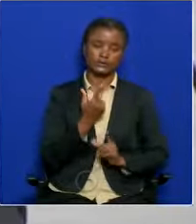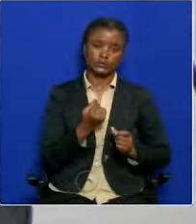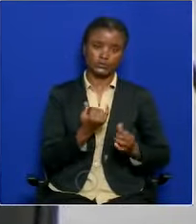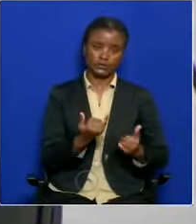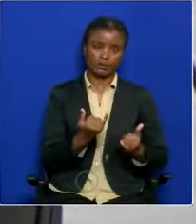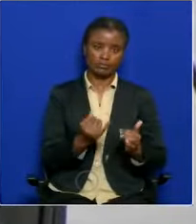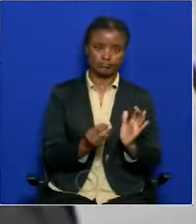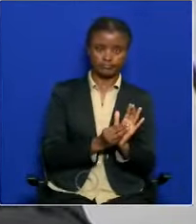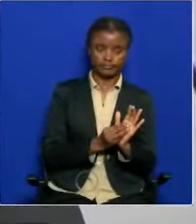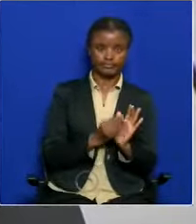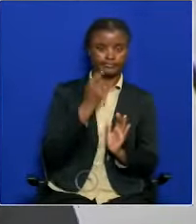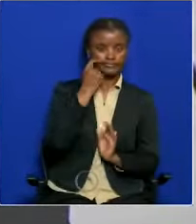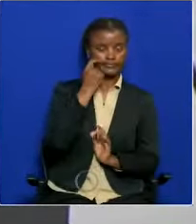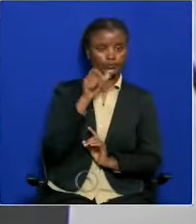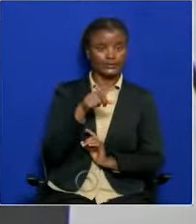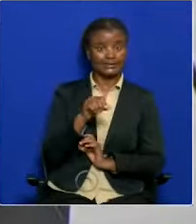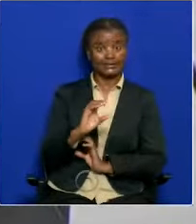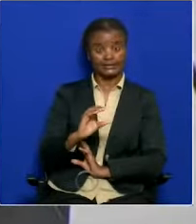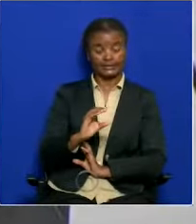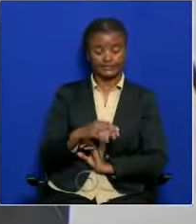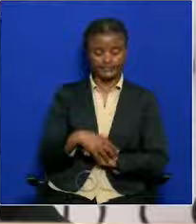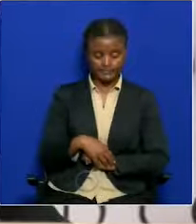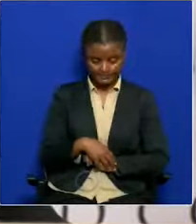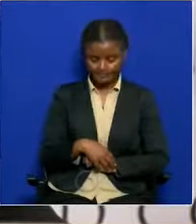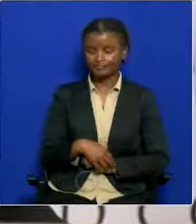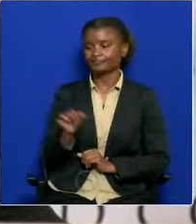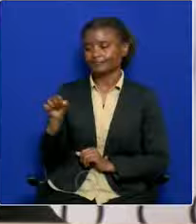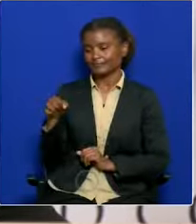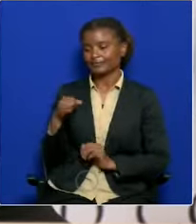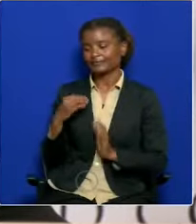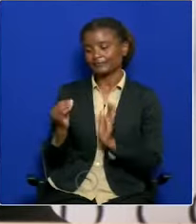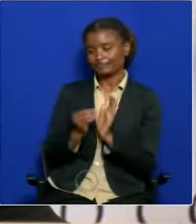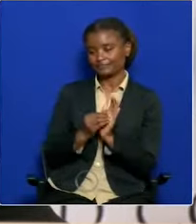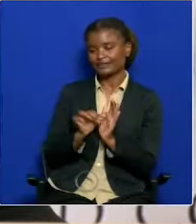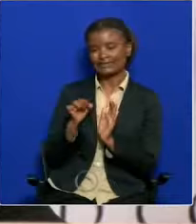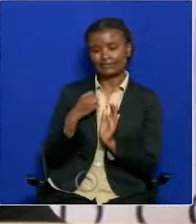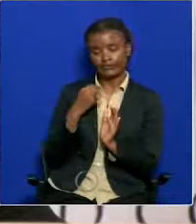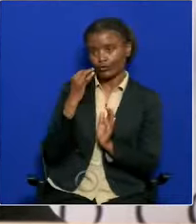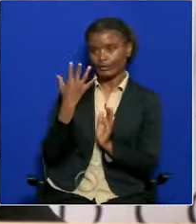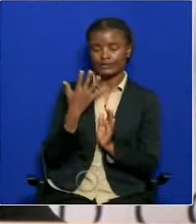May I mark it so that I don't forget? Yes, please.